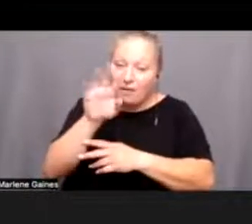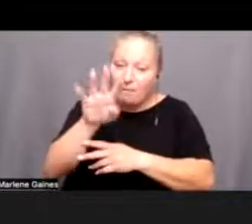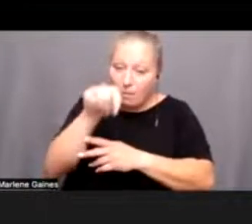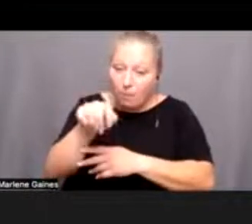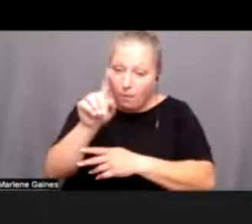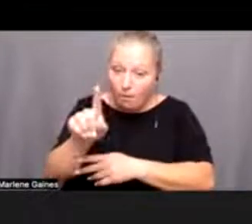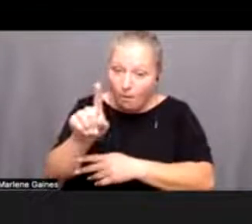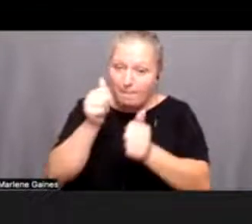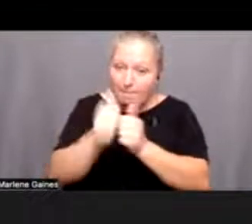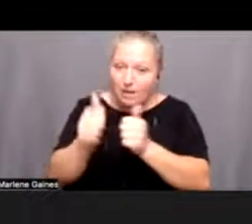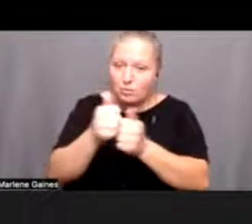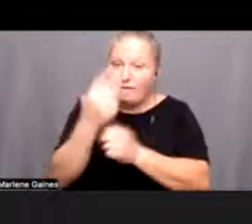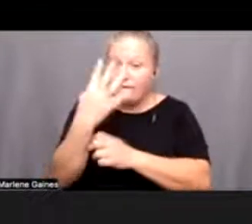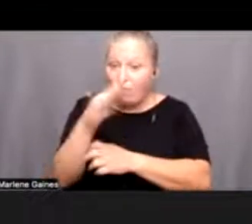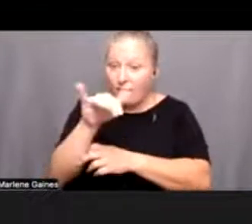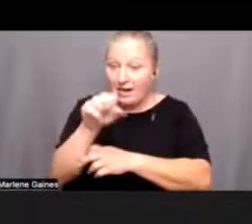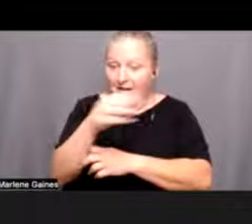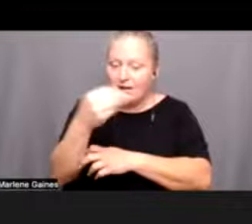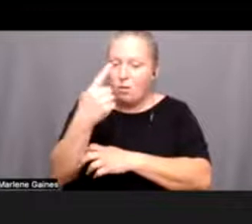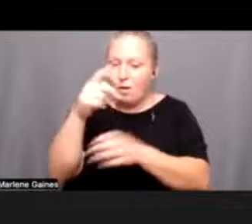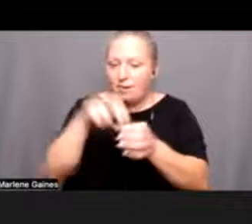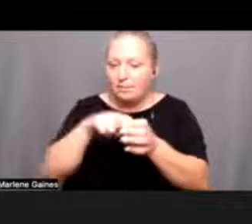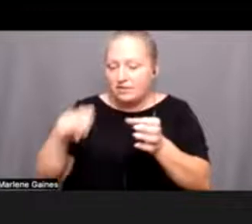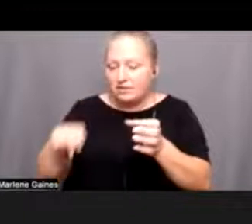5.4.1 passes with 4 yeses and 1 abstention.